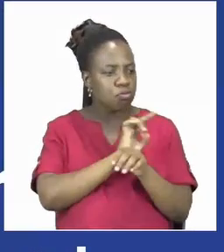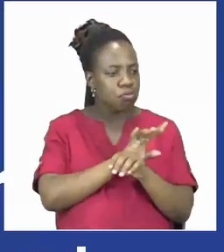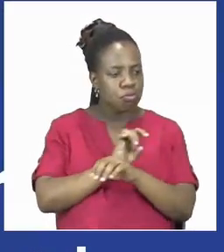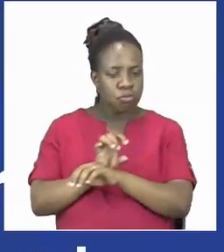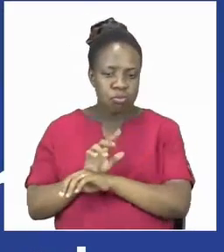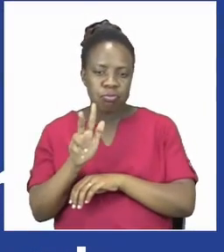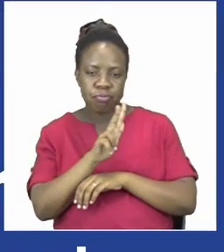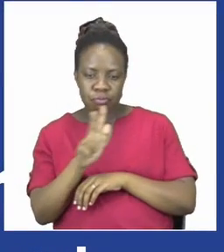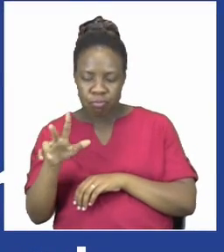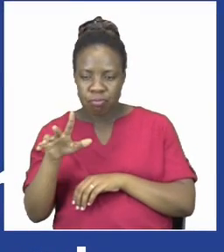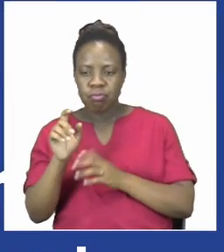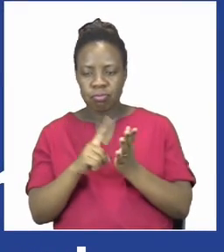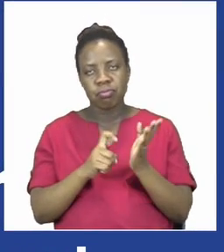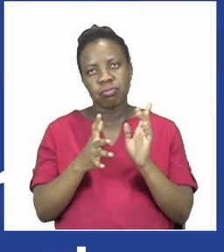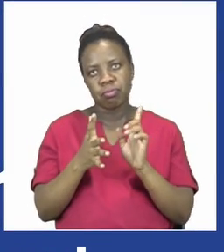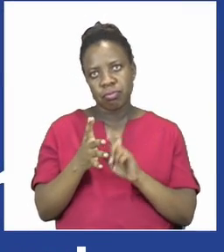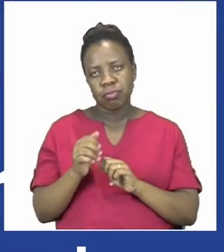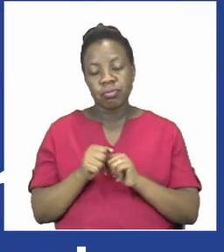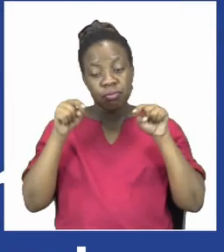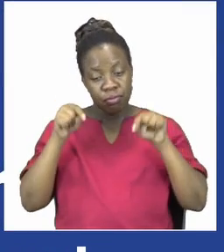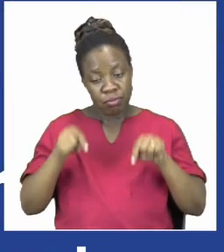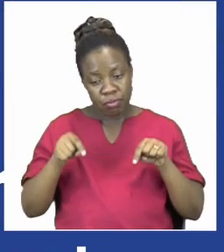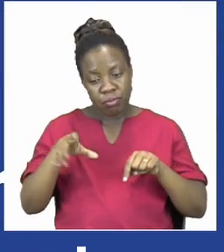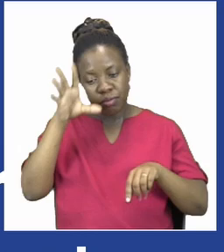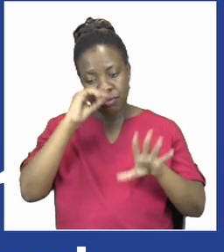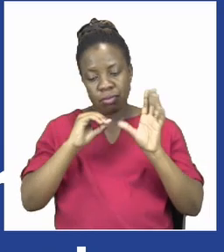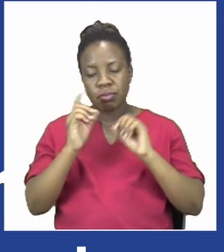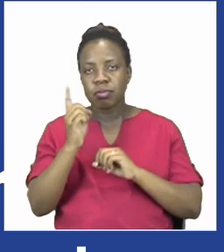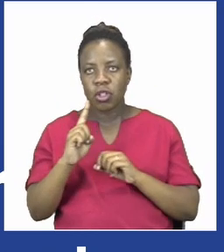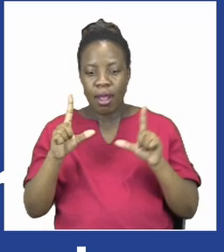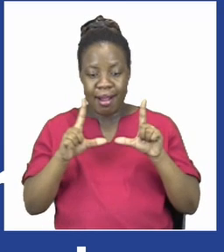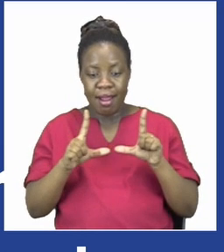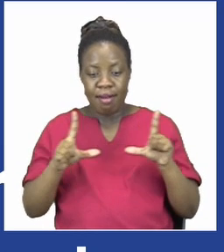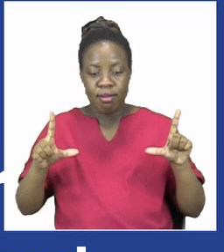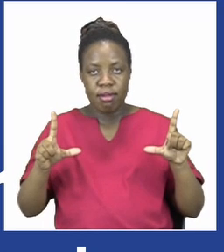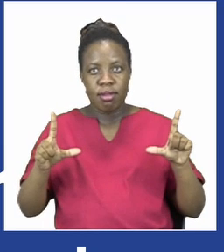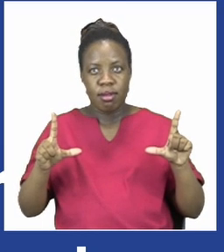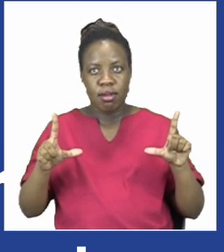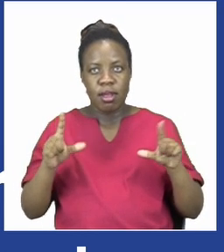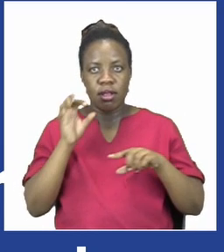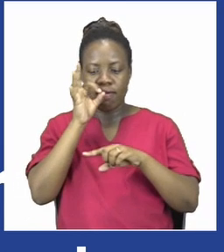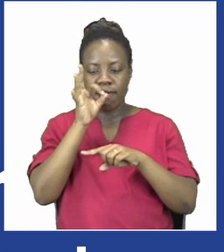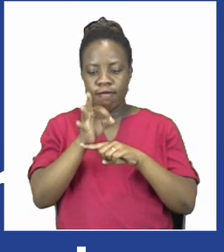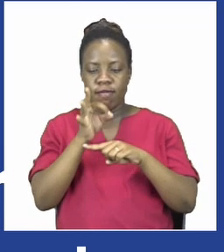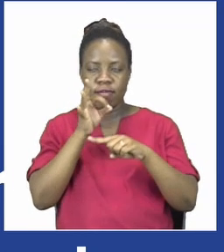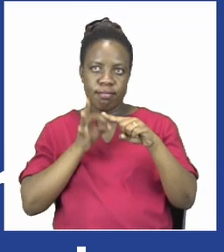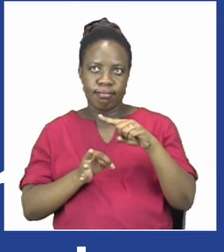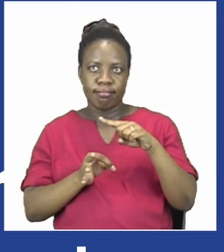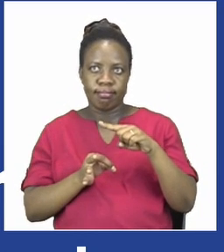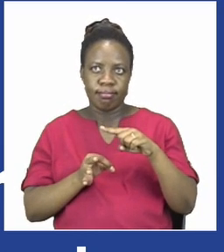else. For today's lesson, we will be doing length and fractions.